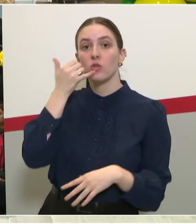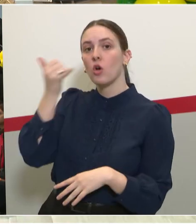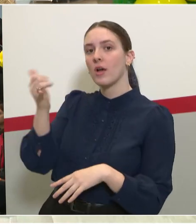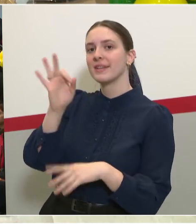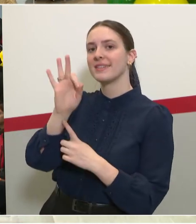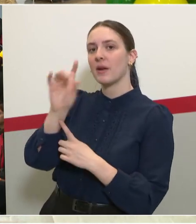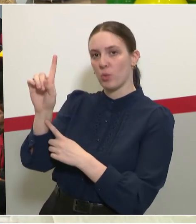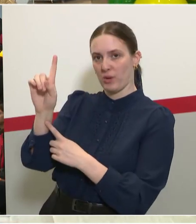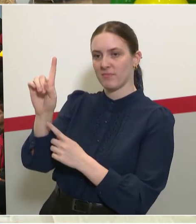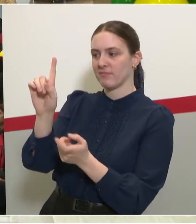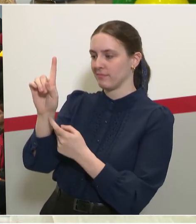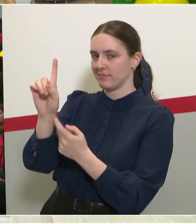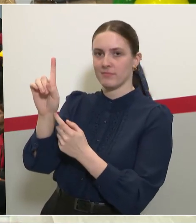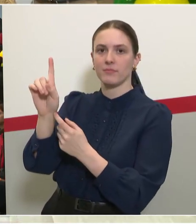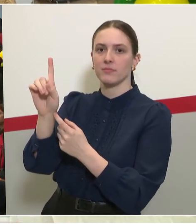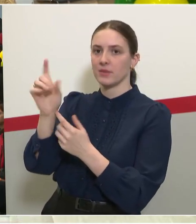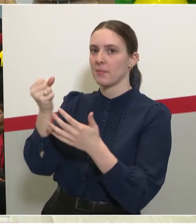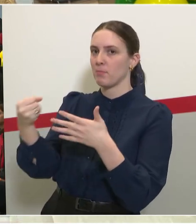the priority.